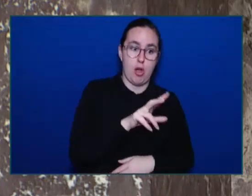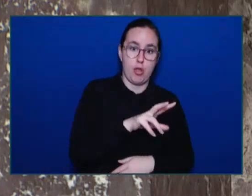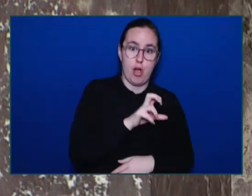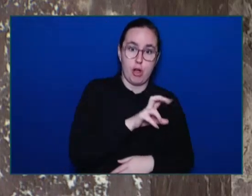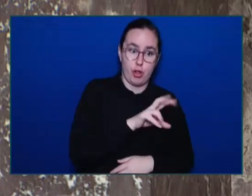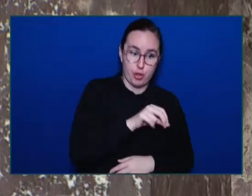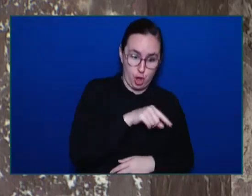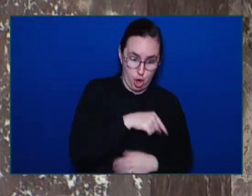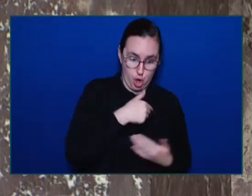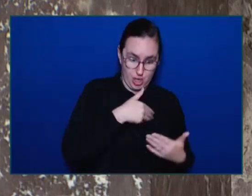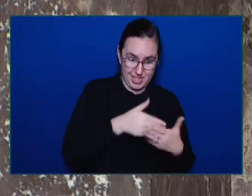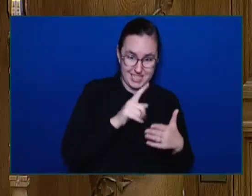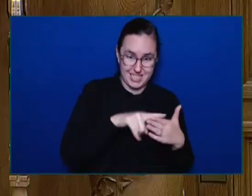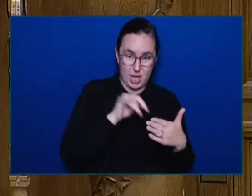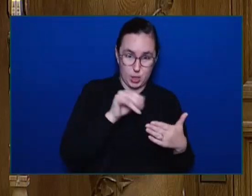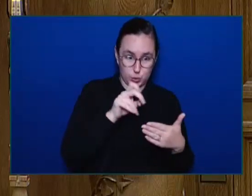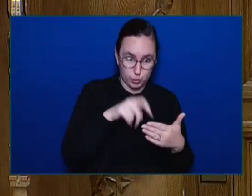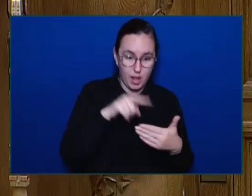housed.